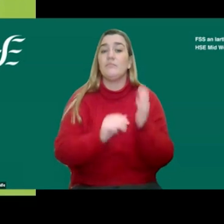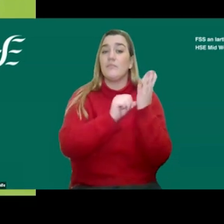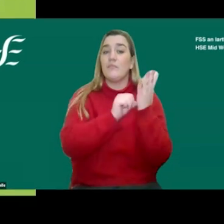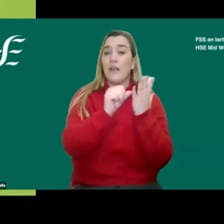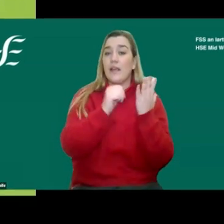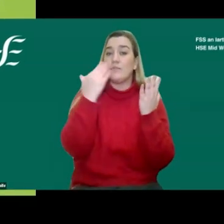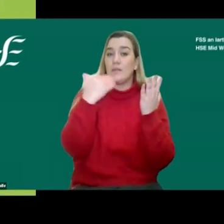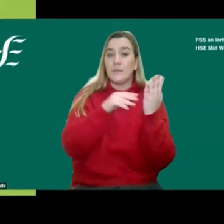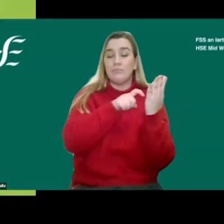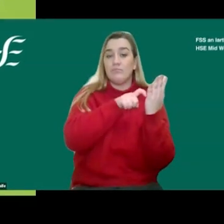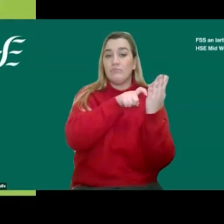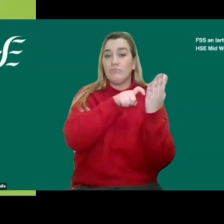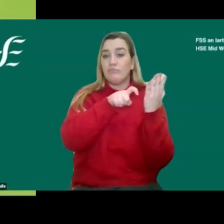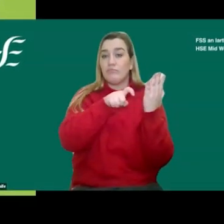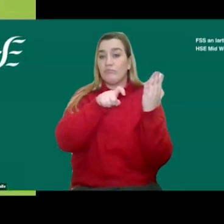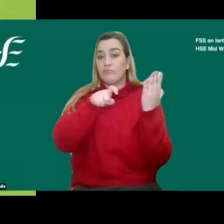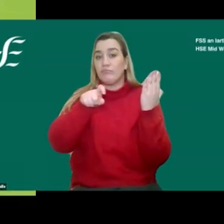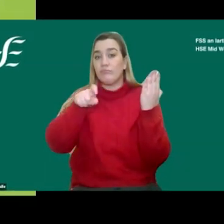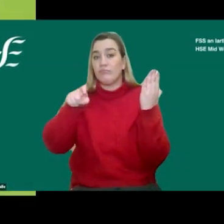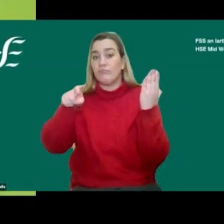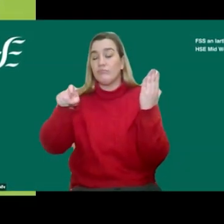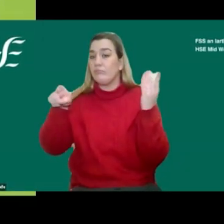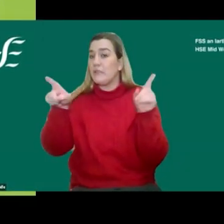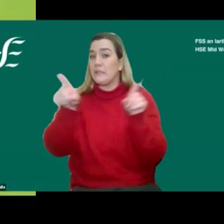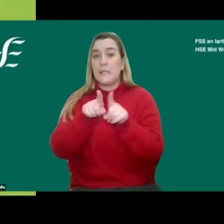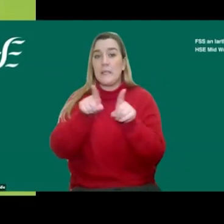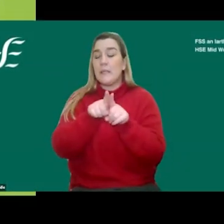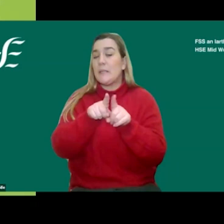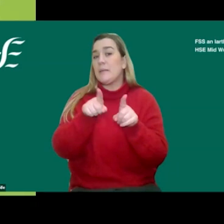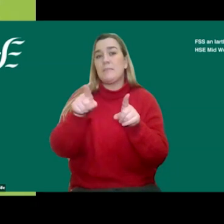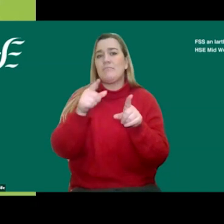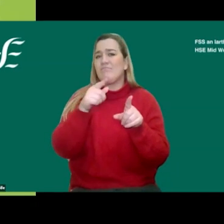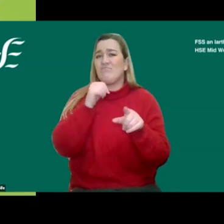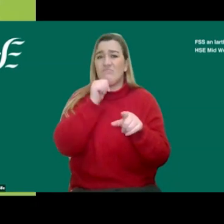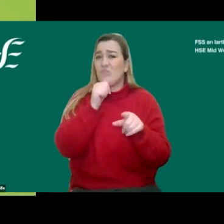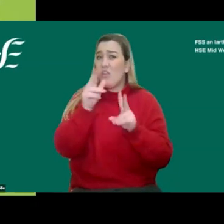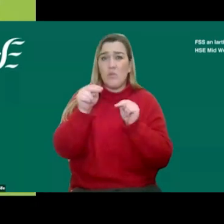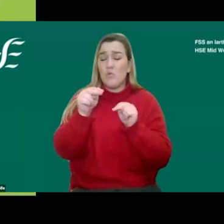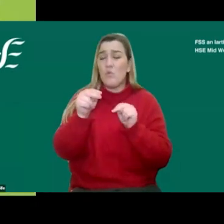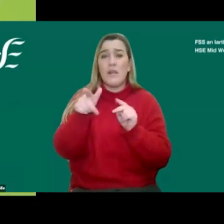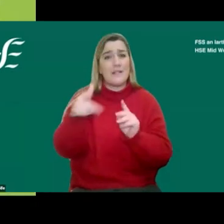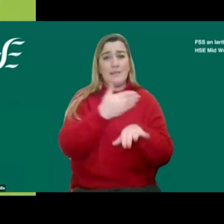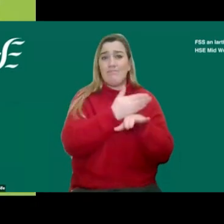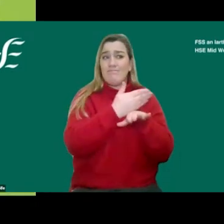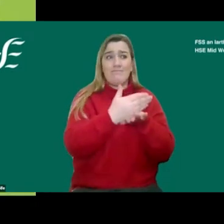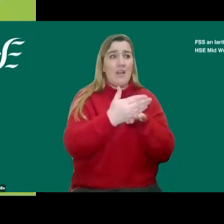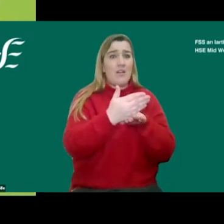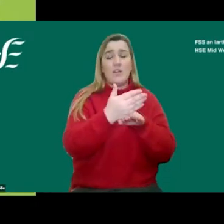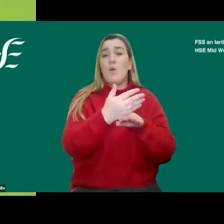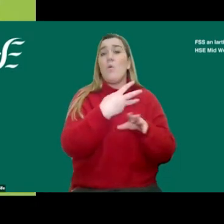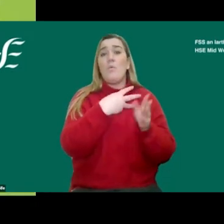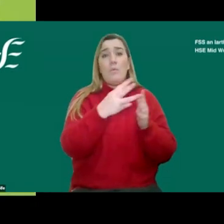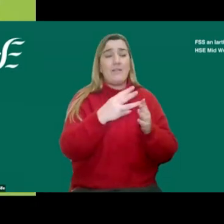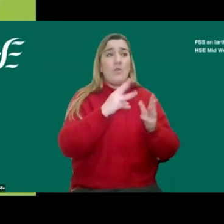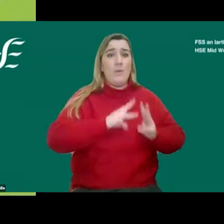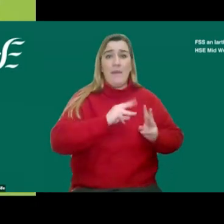The age of menopause has remained stable over the years, and menopause is not anything new. It has been around since the female species